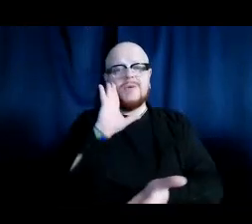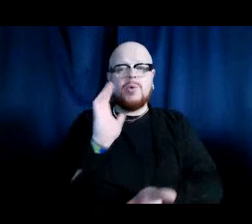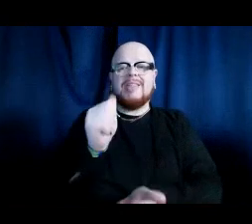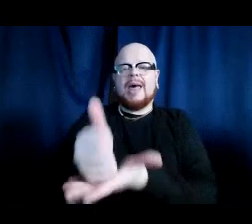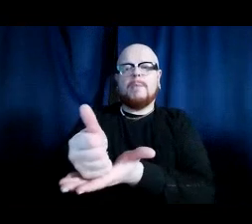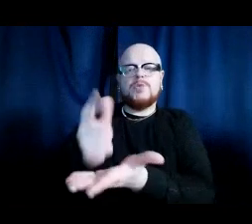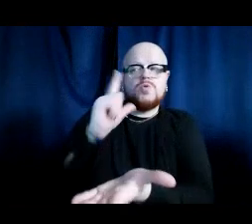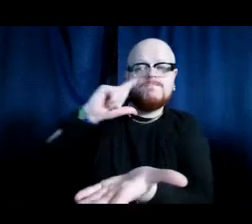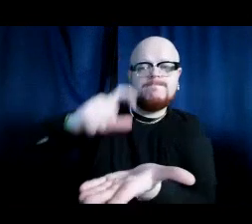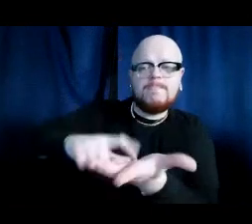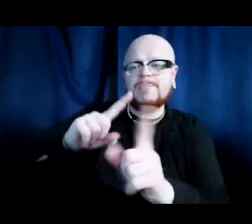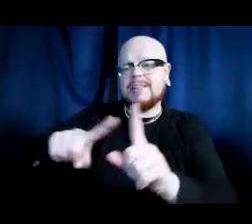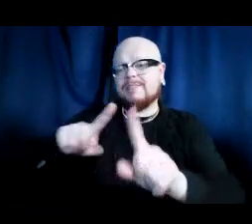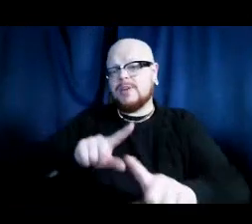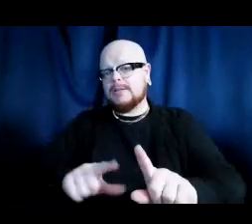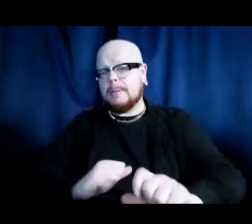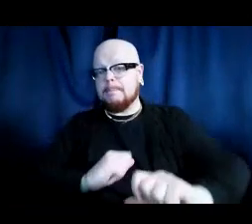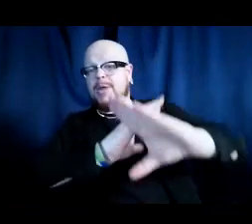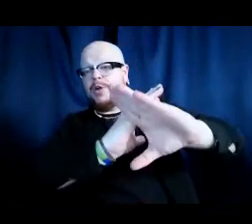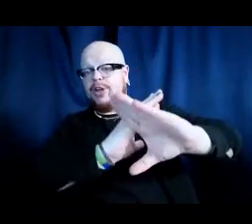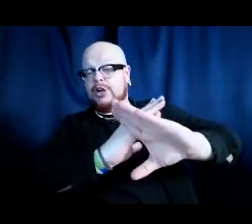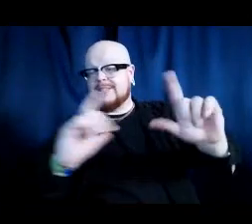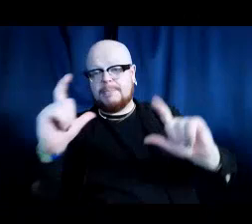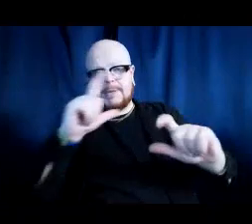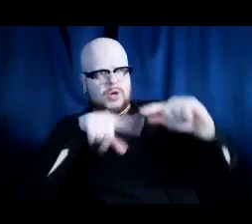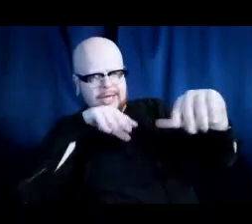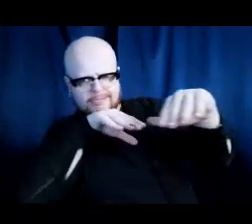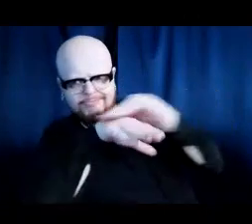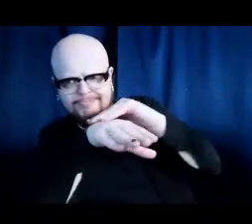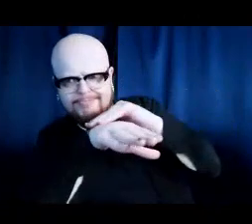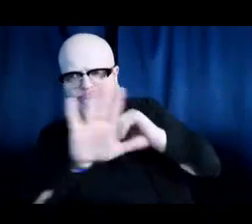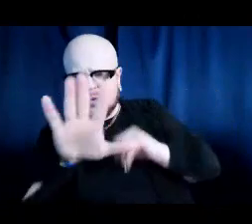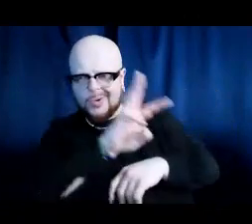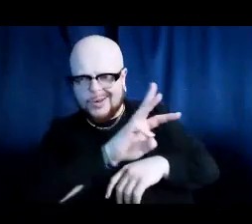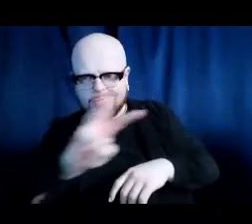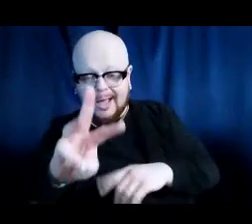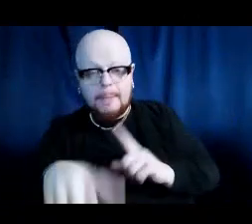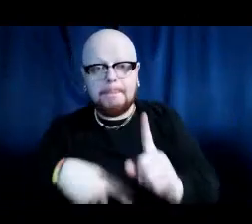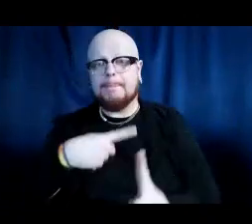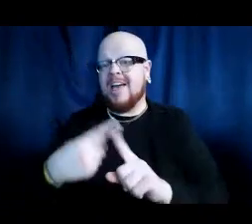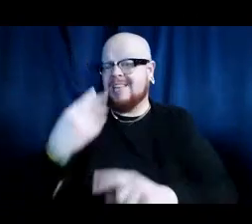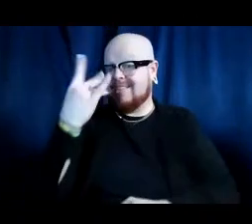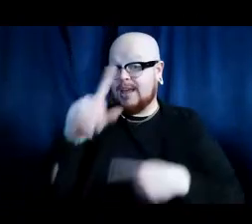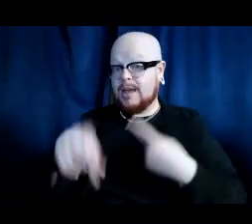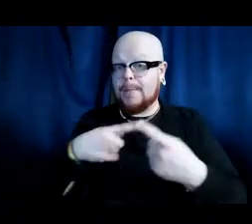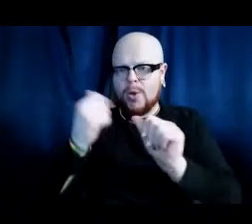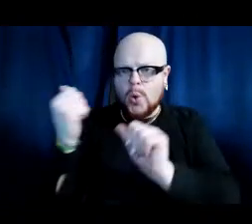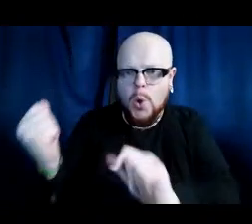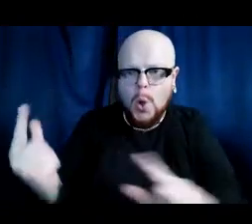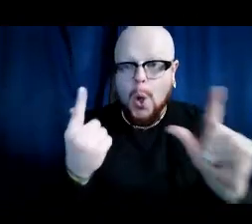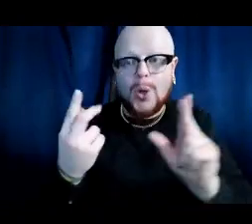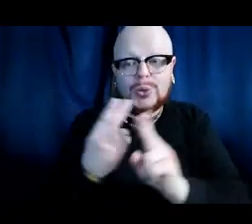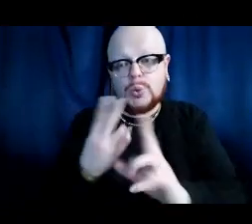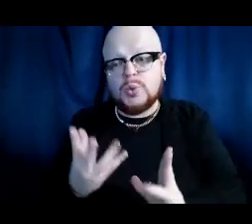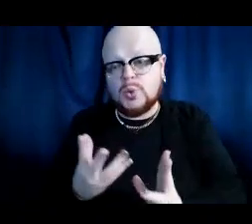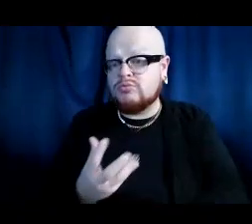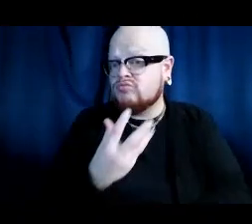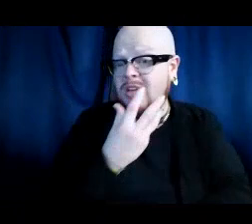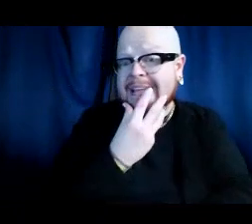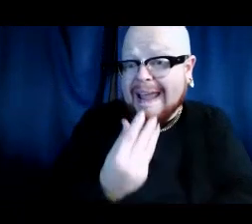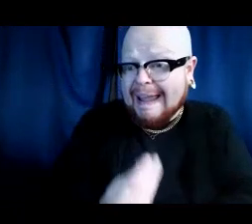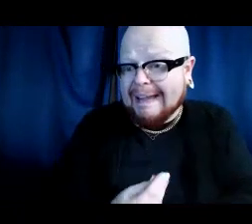creating access. Also, consider the abilities of all users, including the aging population,